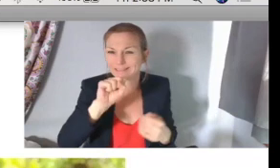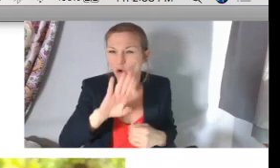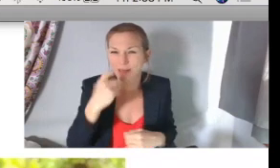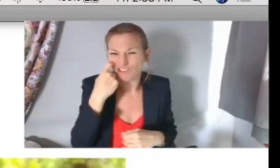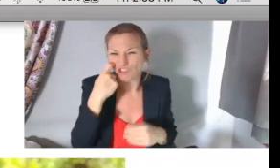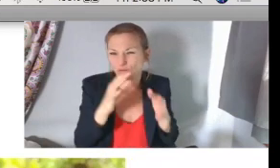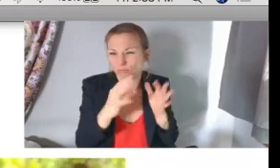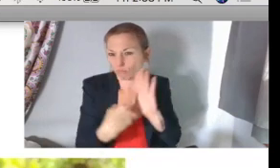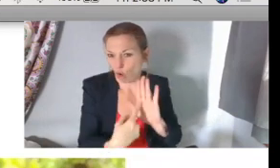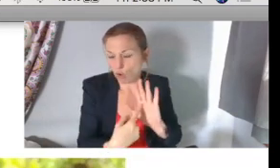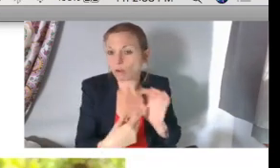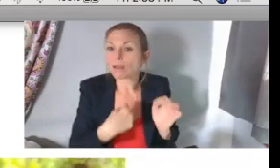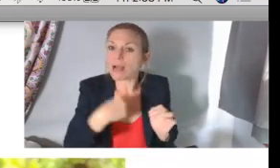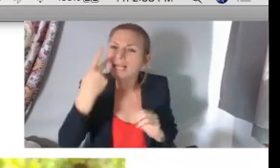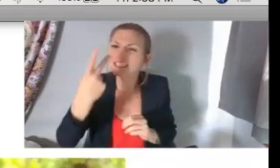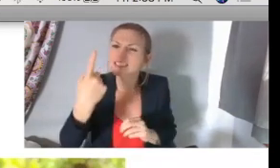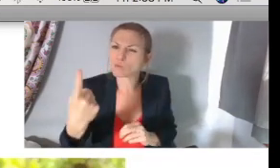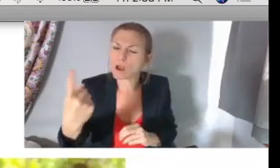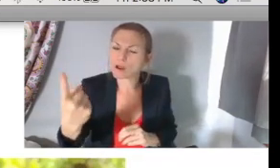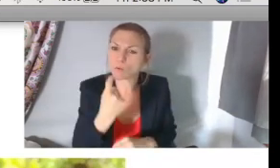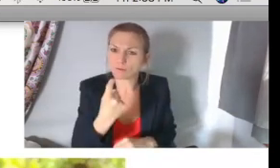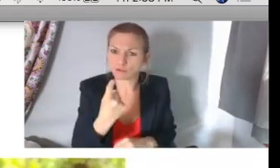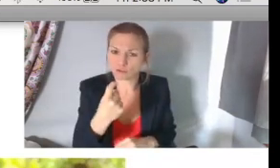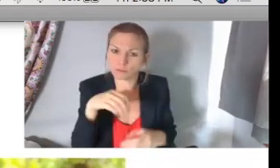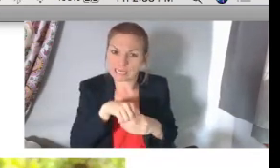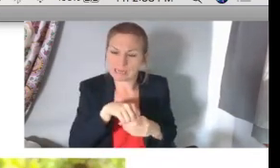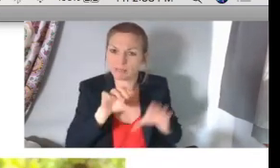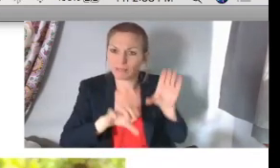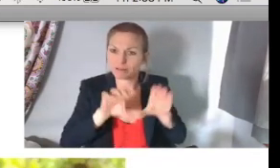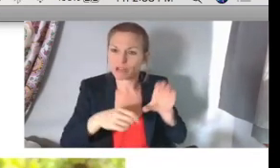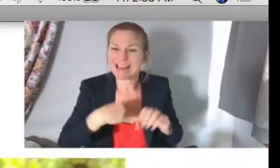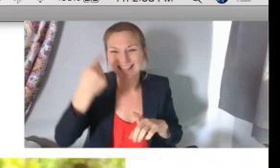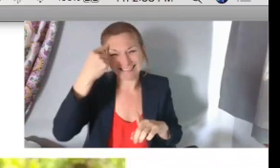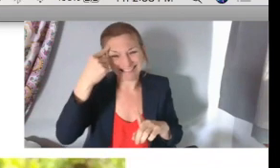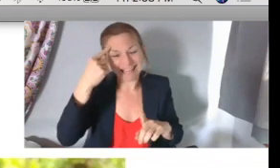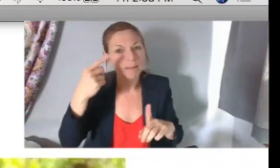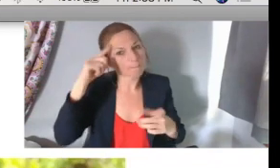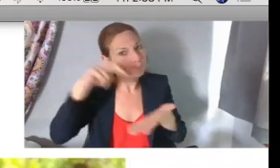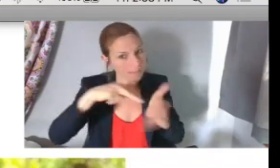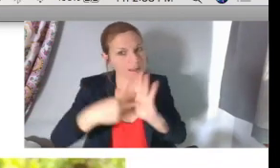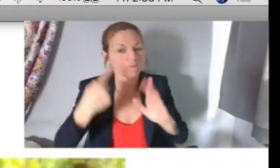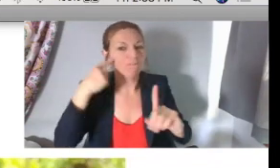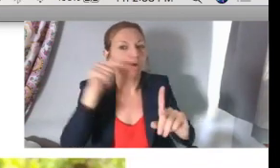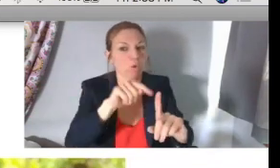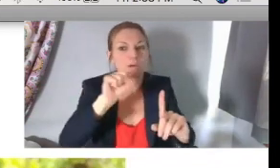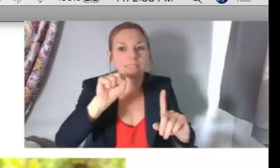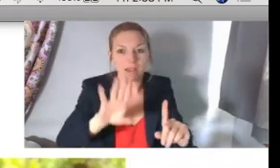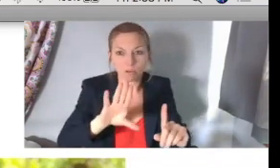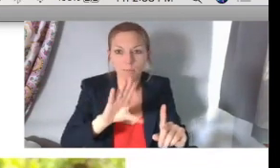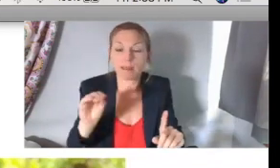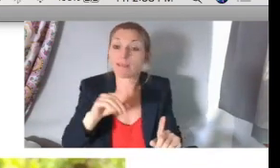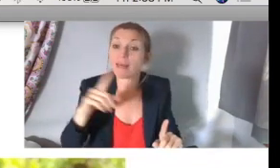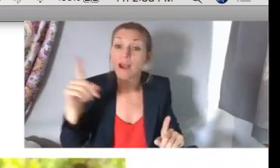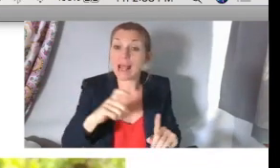I do see one question here, which I believe is for Sarah Beth, is around